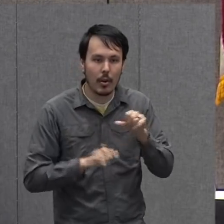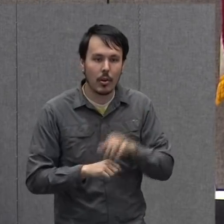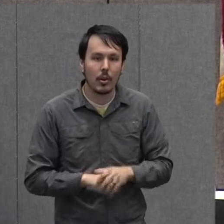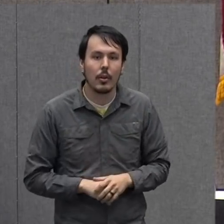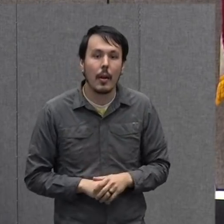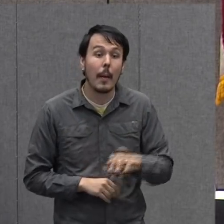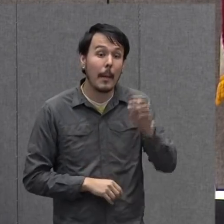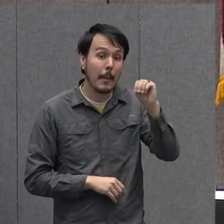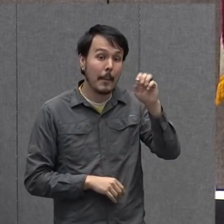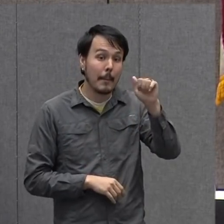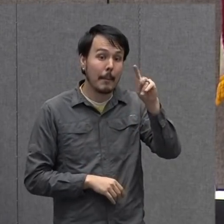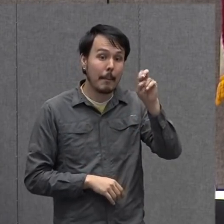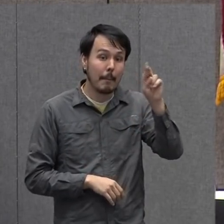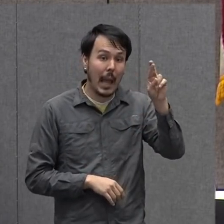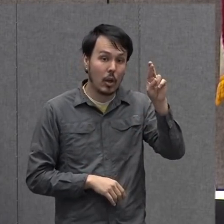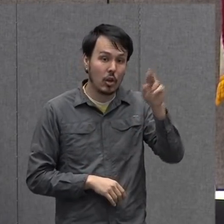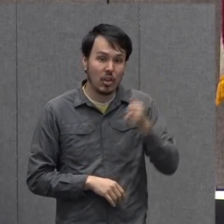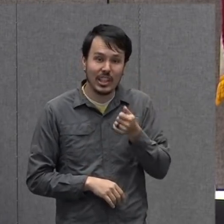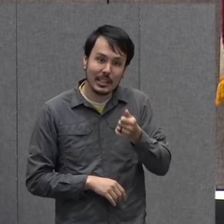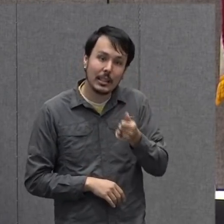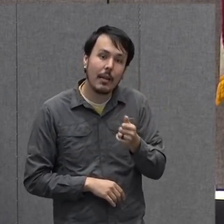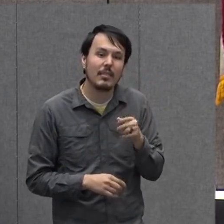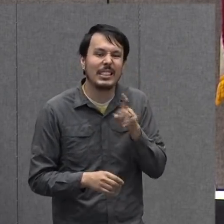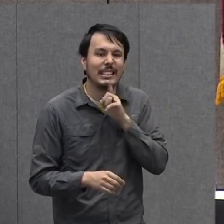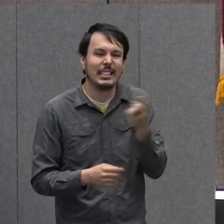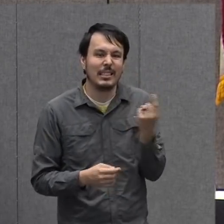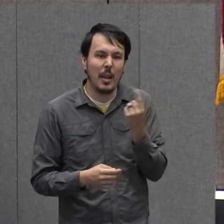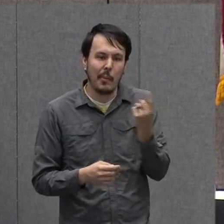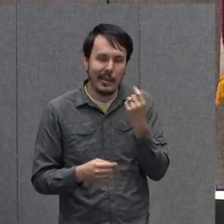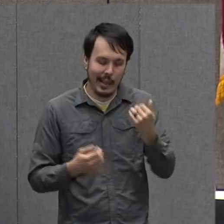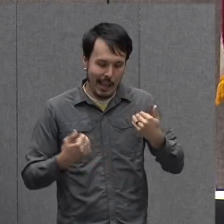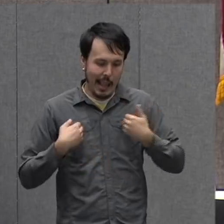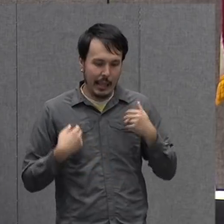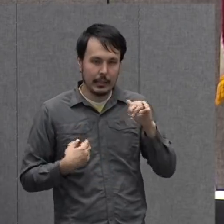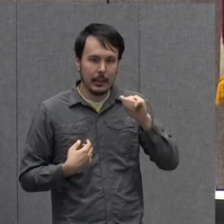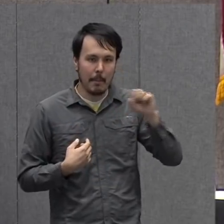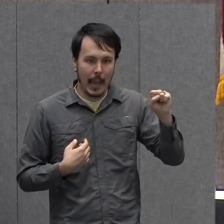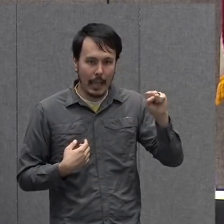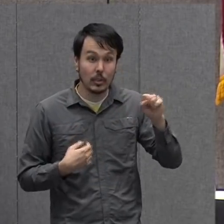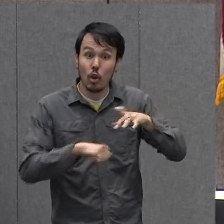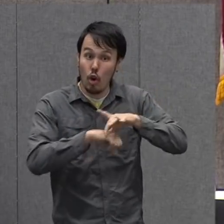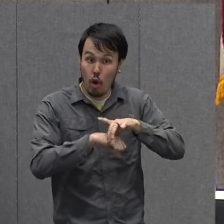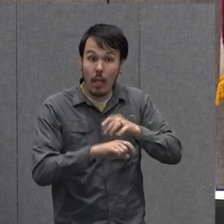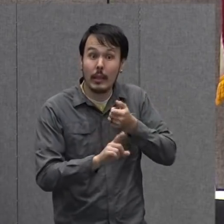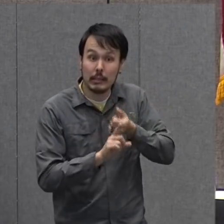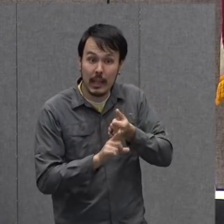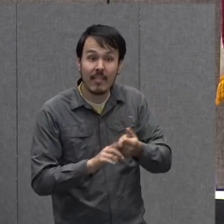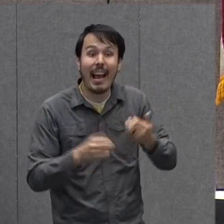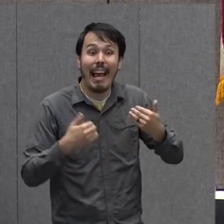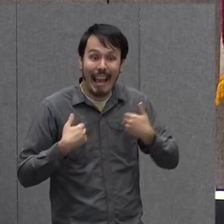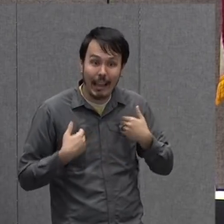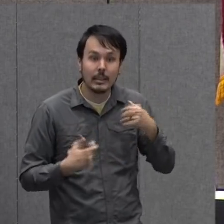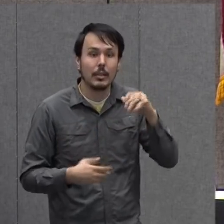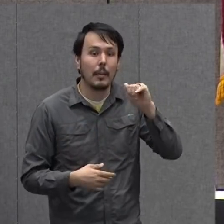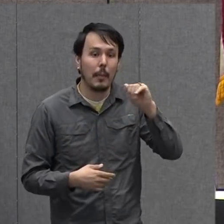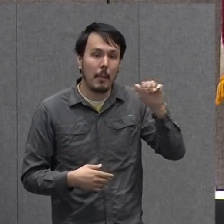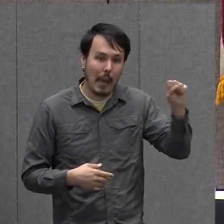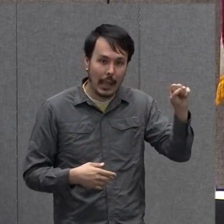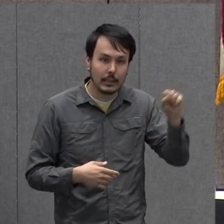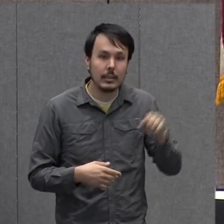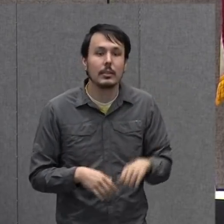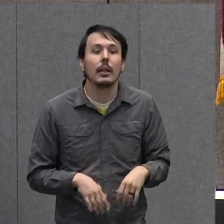it. What direction is gravity pulling the ball on? Down. If I